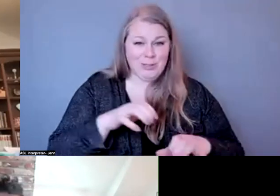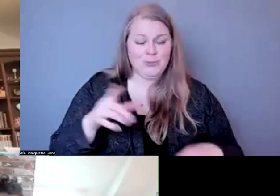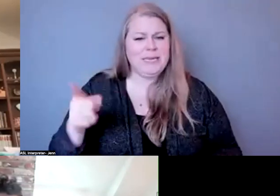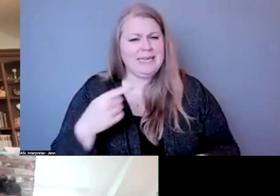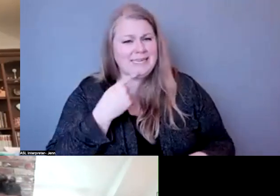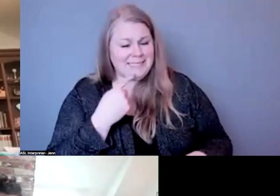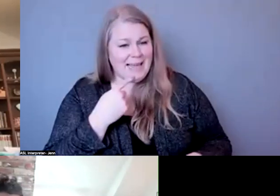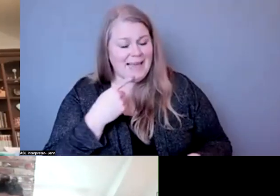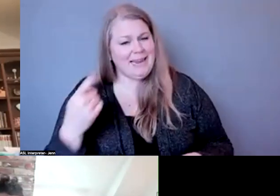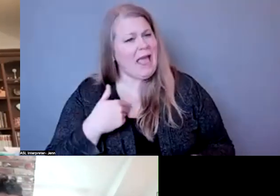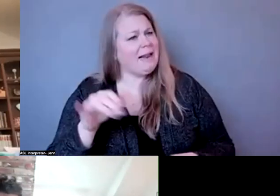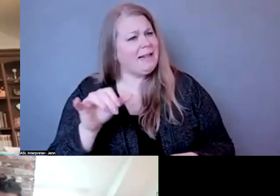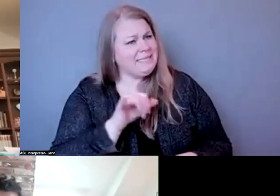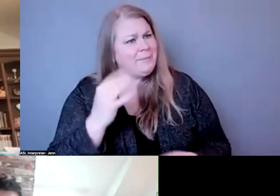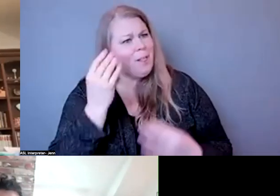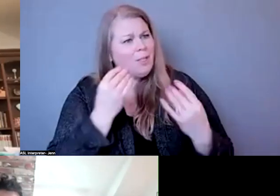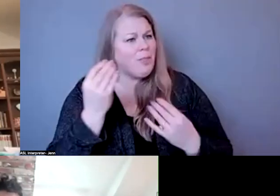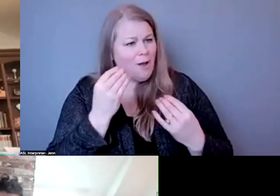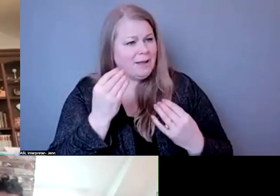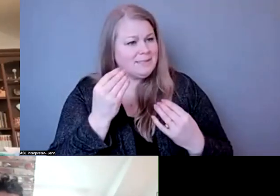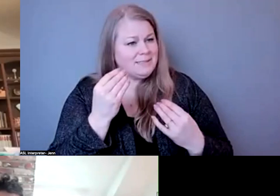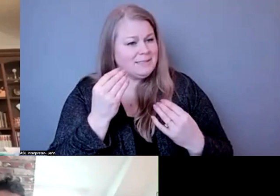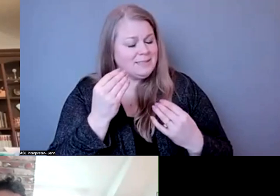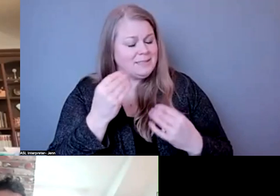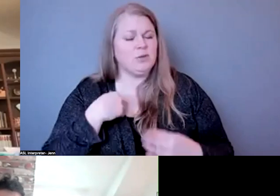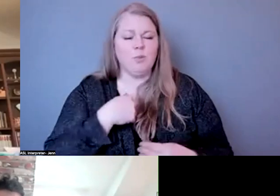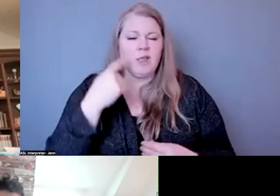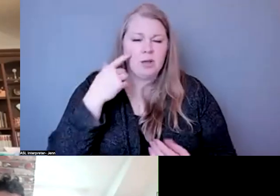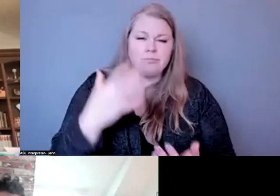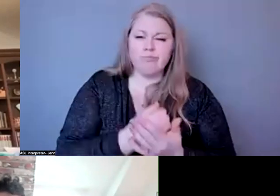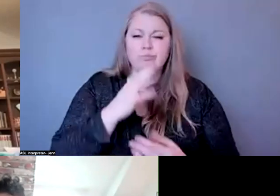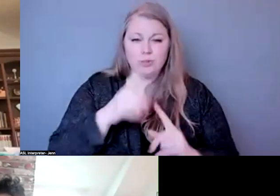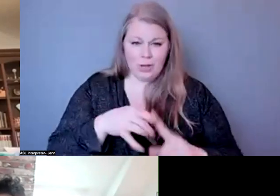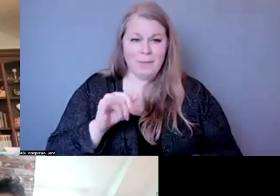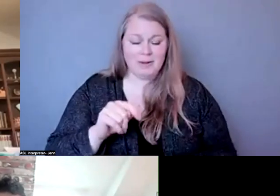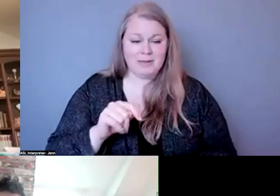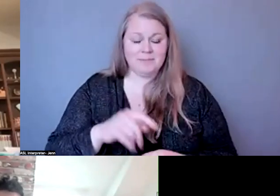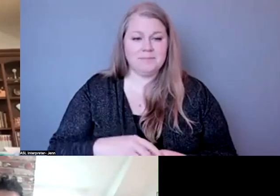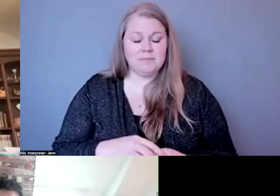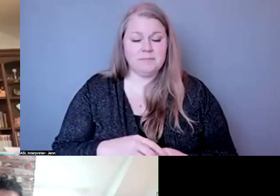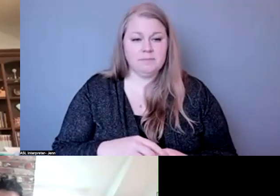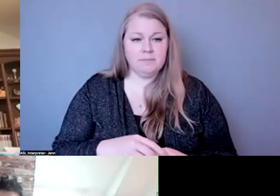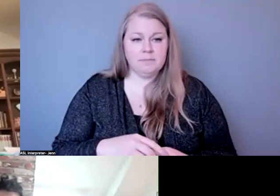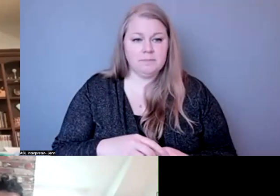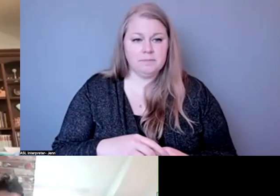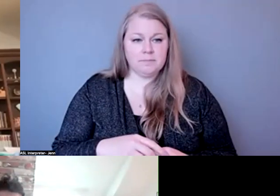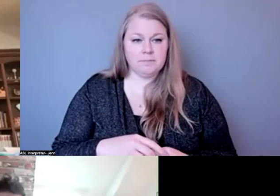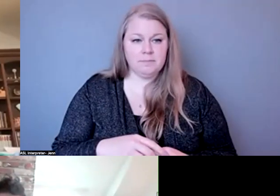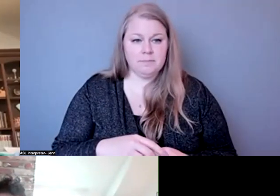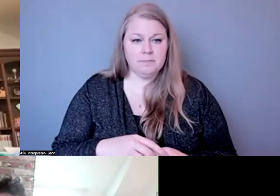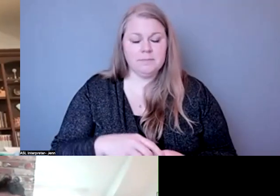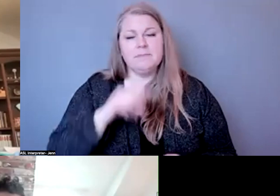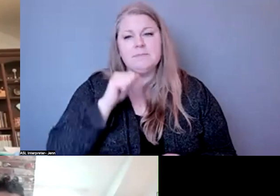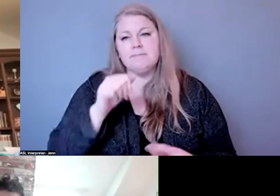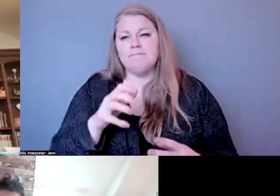he had similar thoughts. And so we thought we would talk about them. And it's not so much